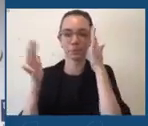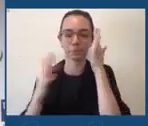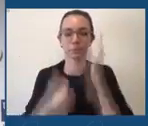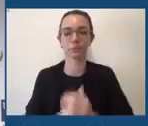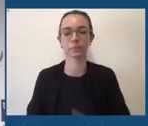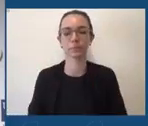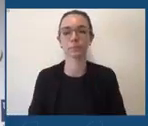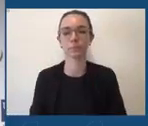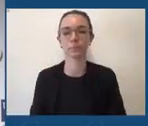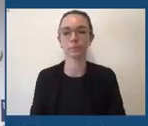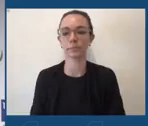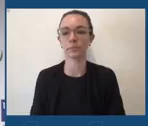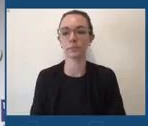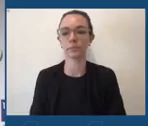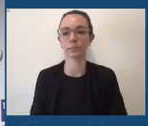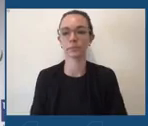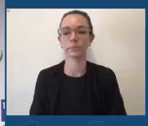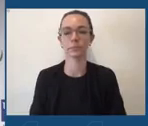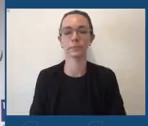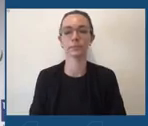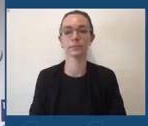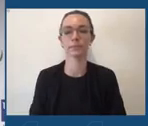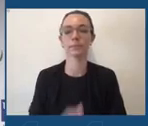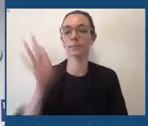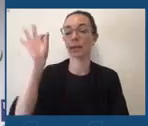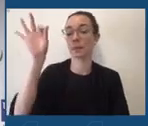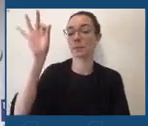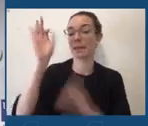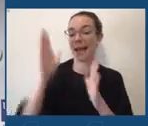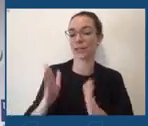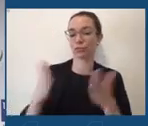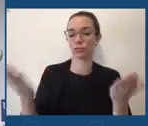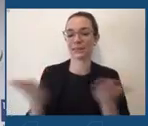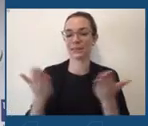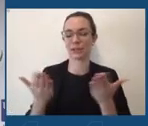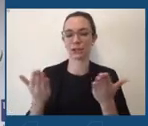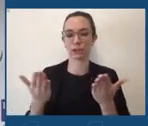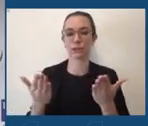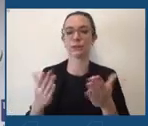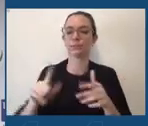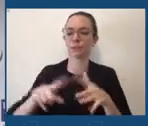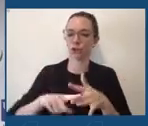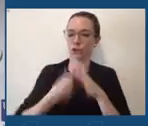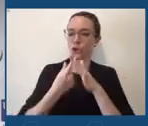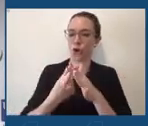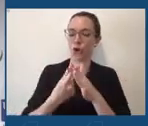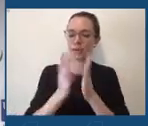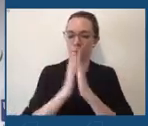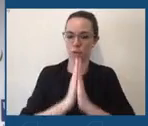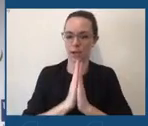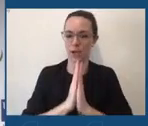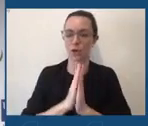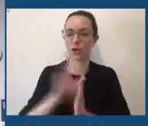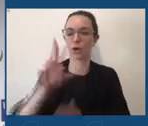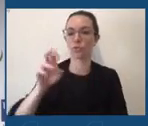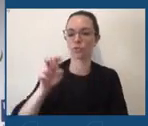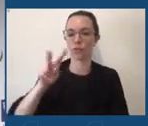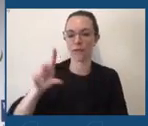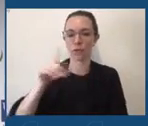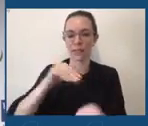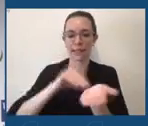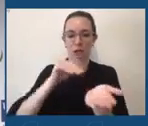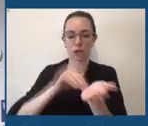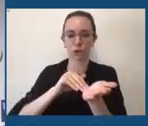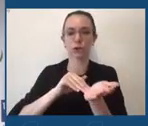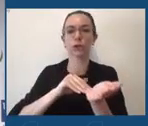Who is pastor has did the prayer, Dr. Reverend Dr. Michael Walron, who's